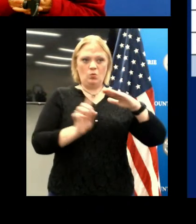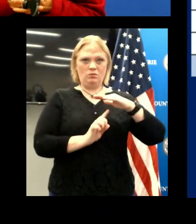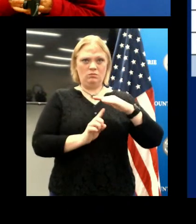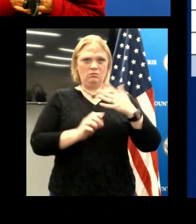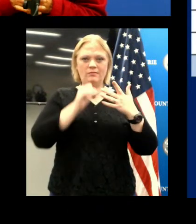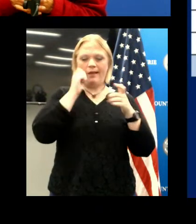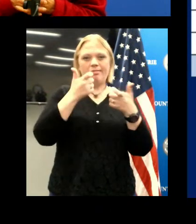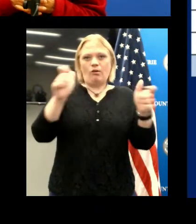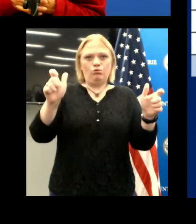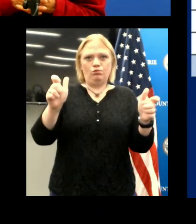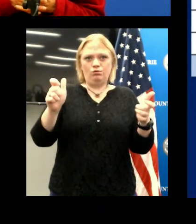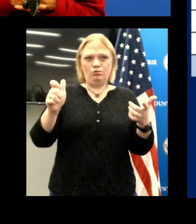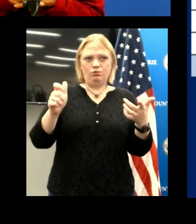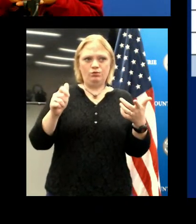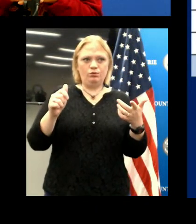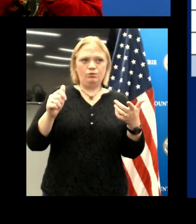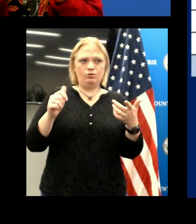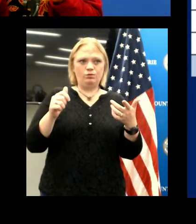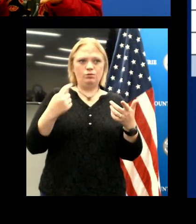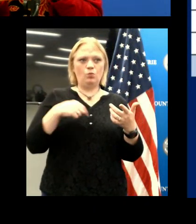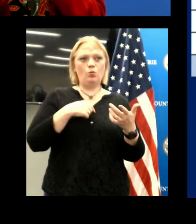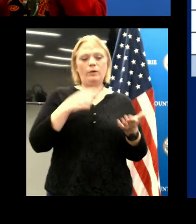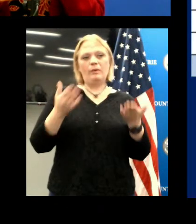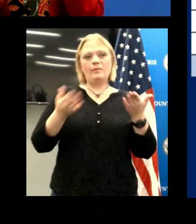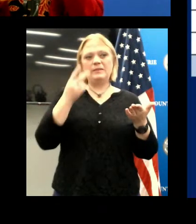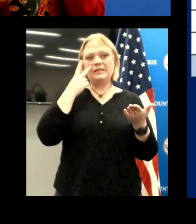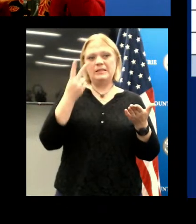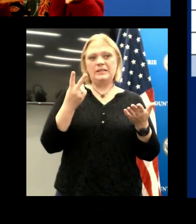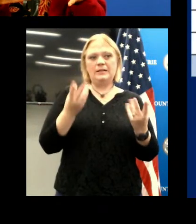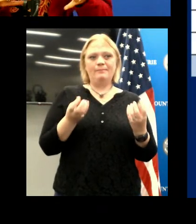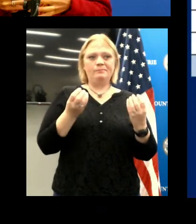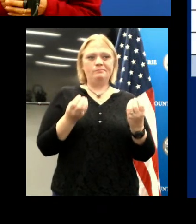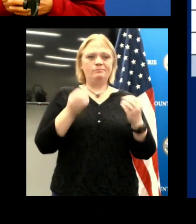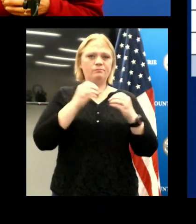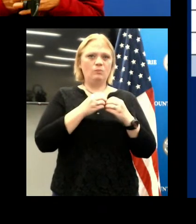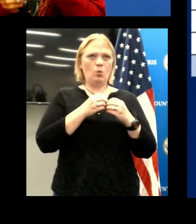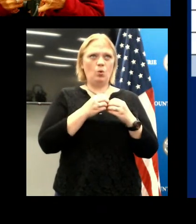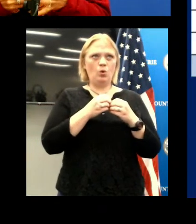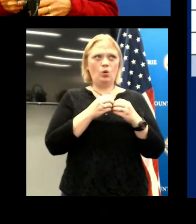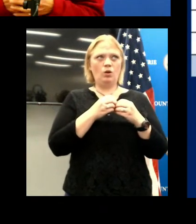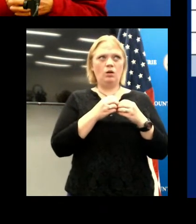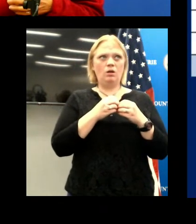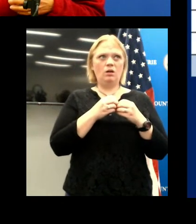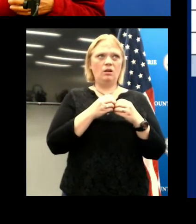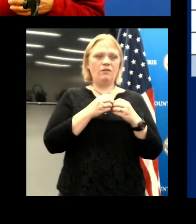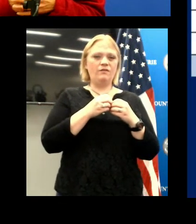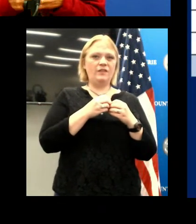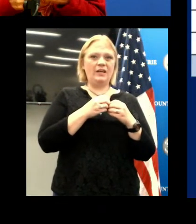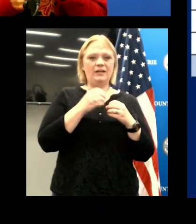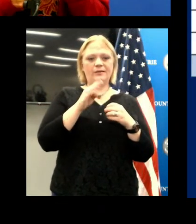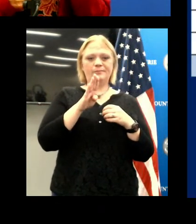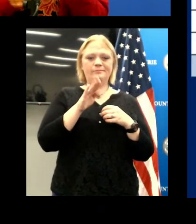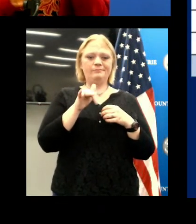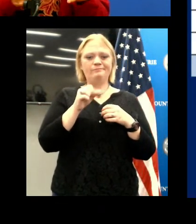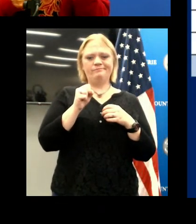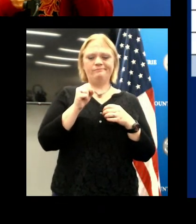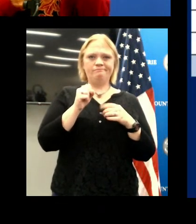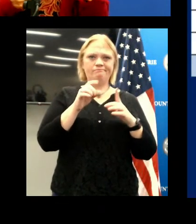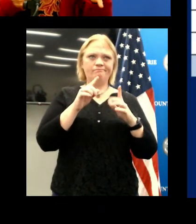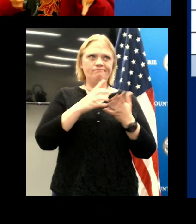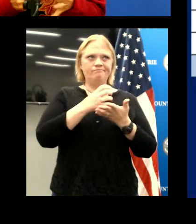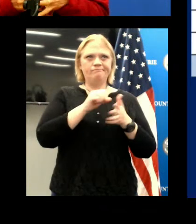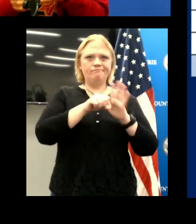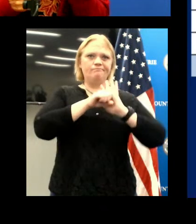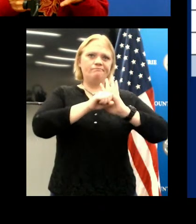not as large, and we're probably seeing more of a biased sample of people who are getting tested, that it's